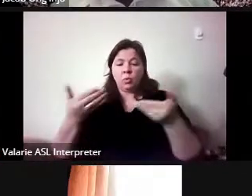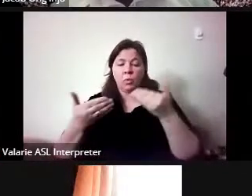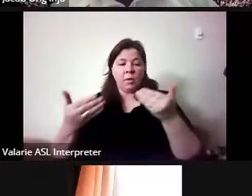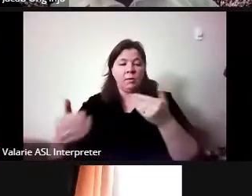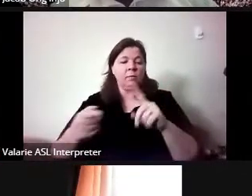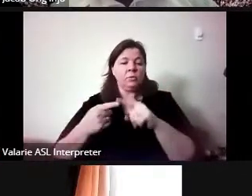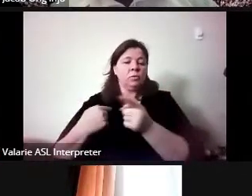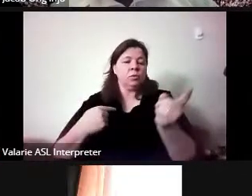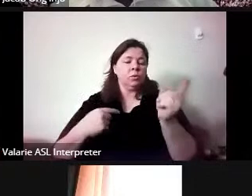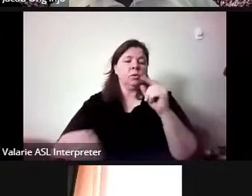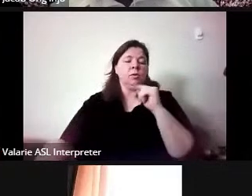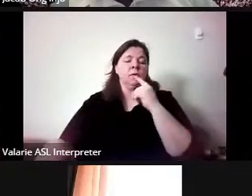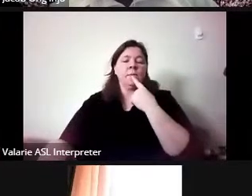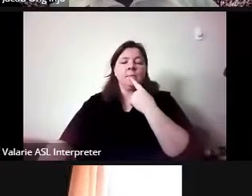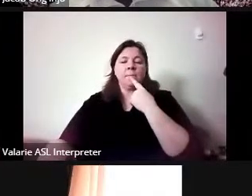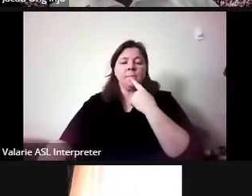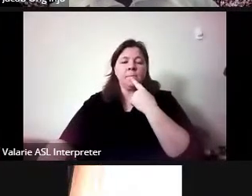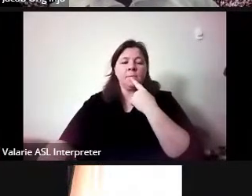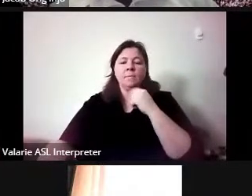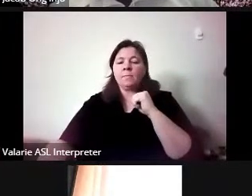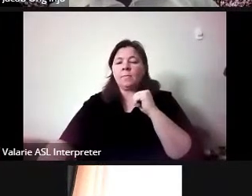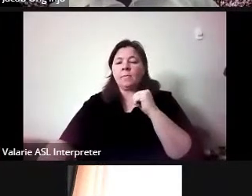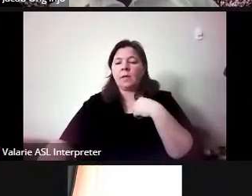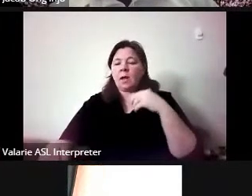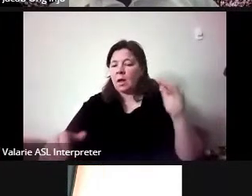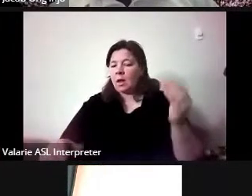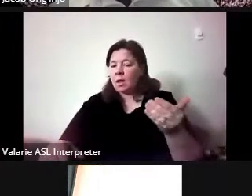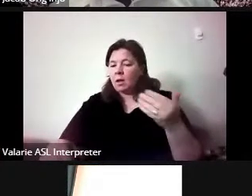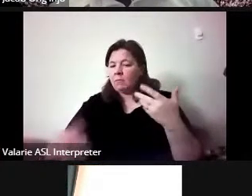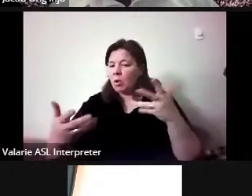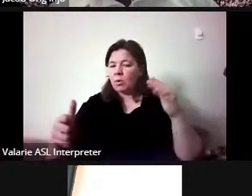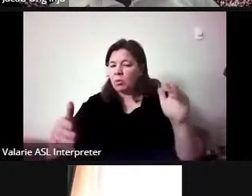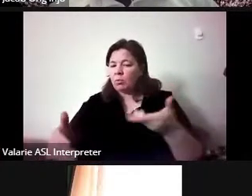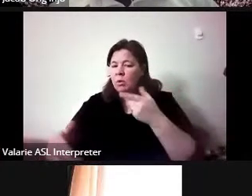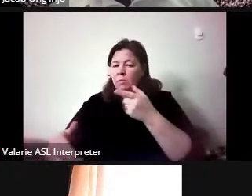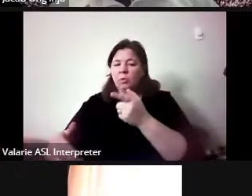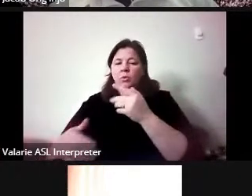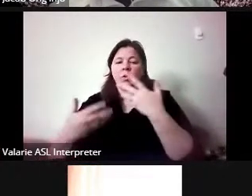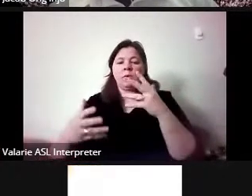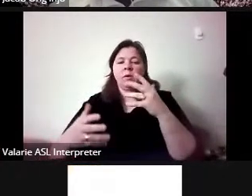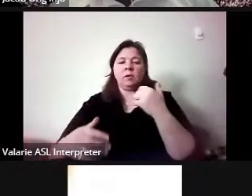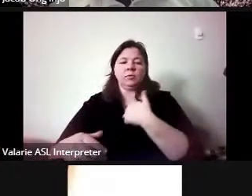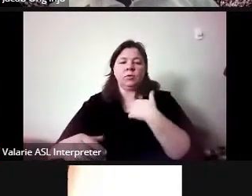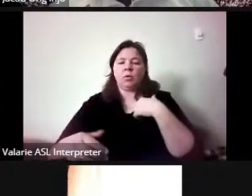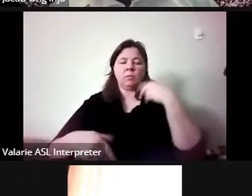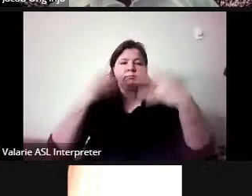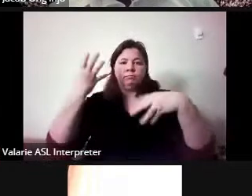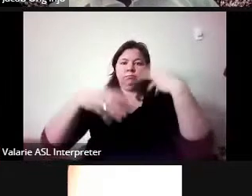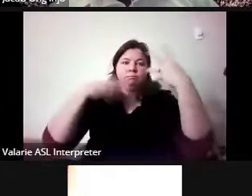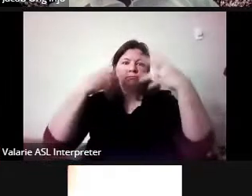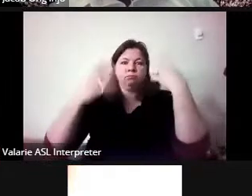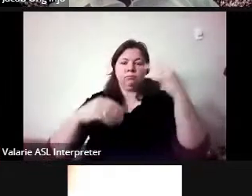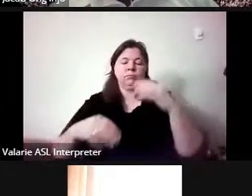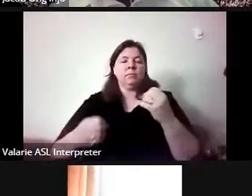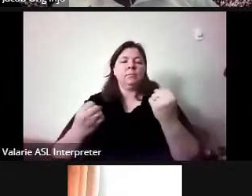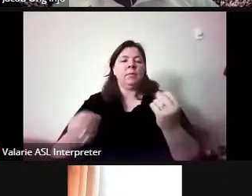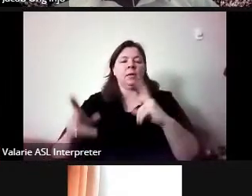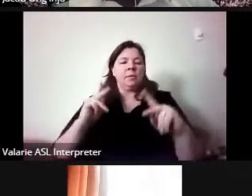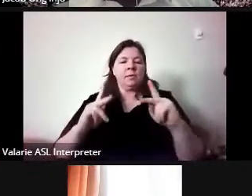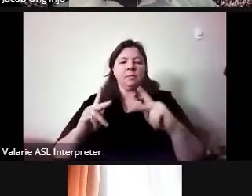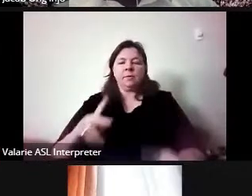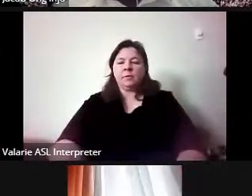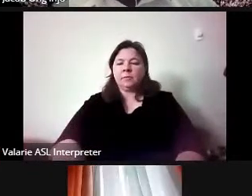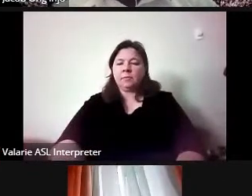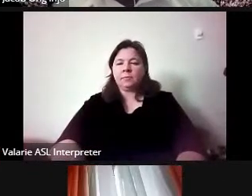George. Nelly, I've already welcomed you. Sorry, they're just flying all over the place.